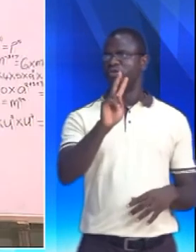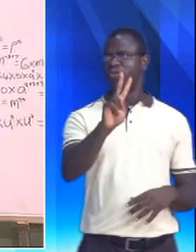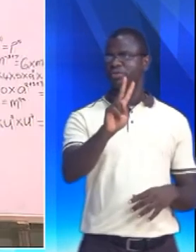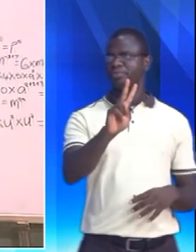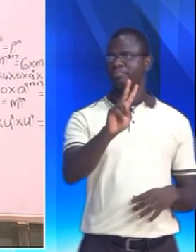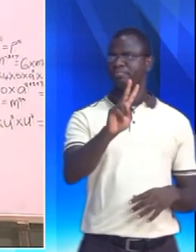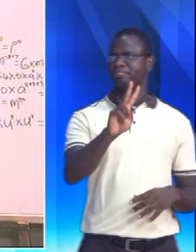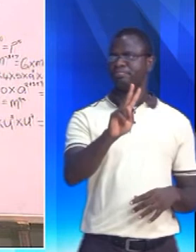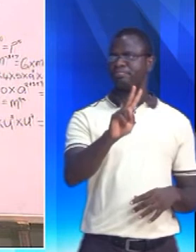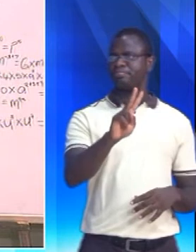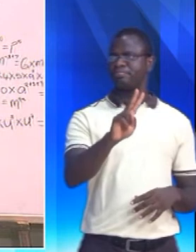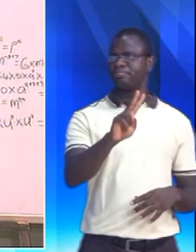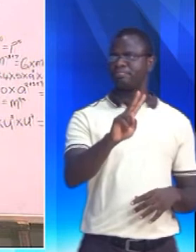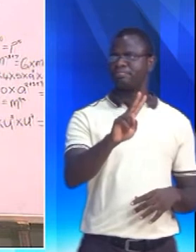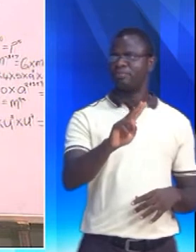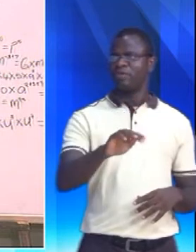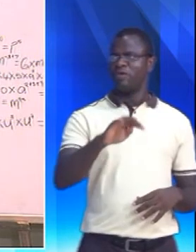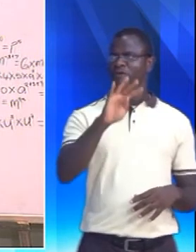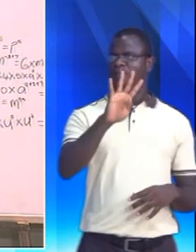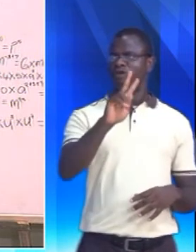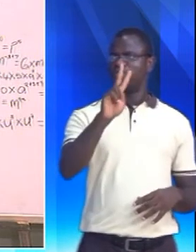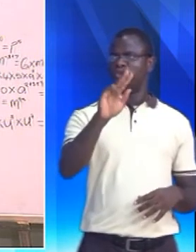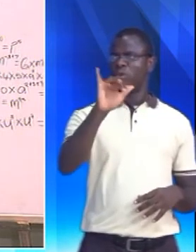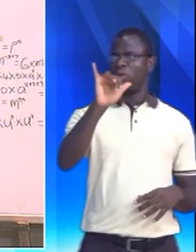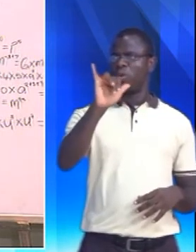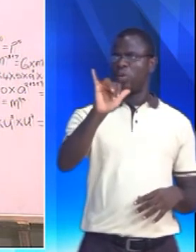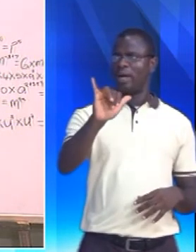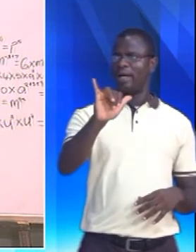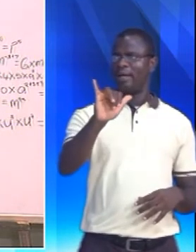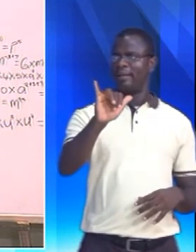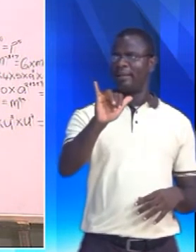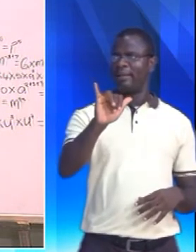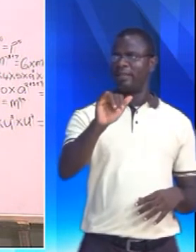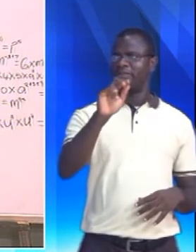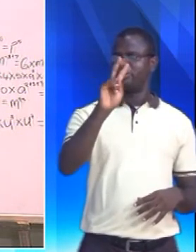if we have 42y